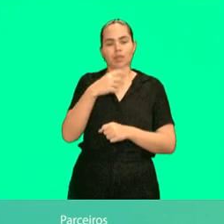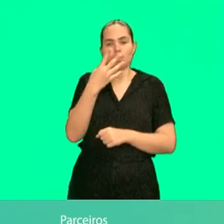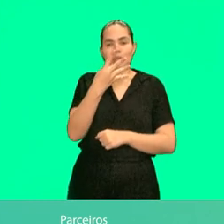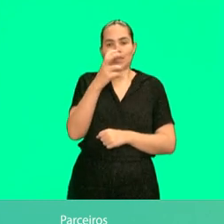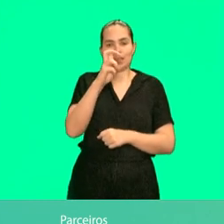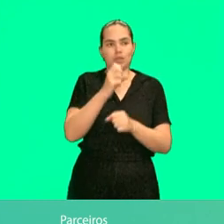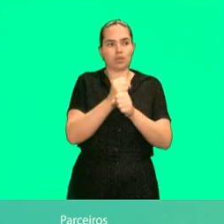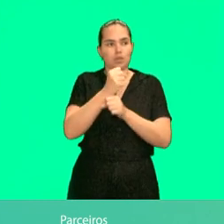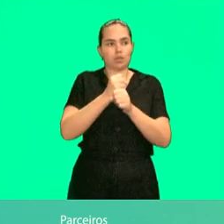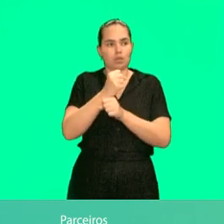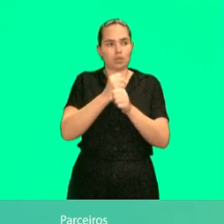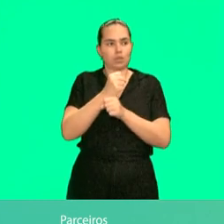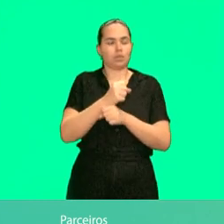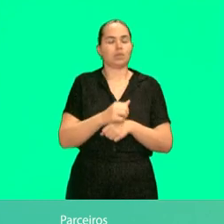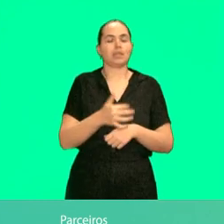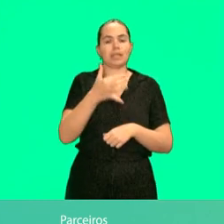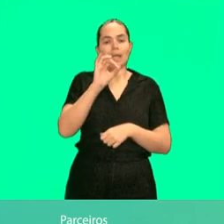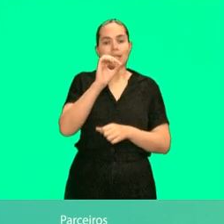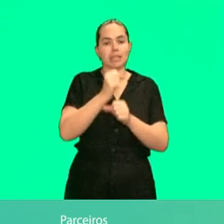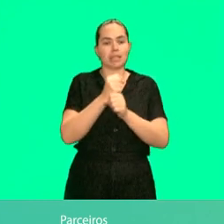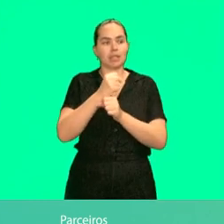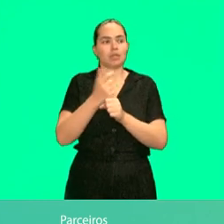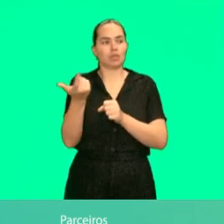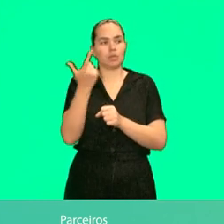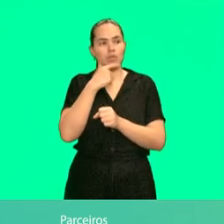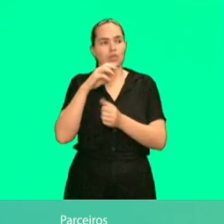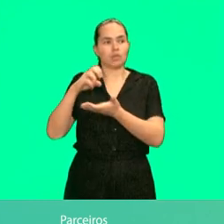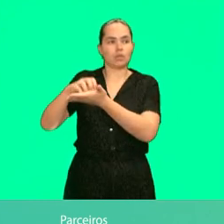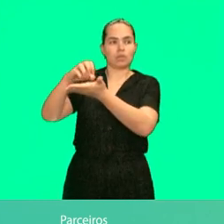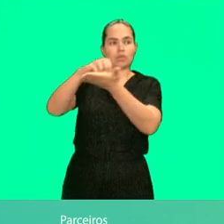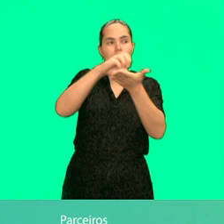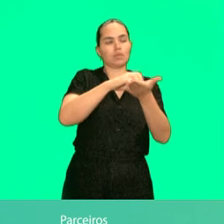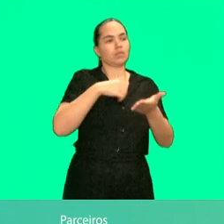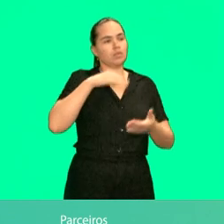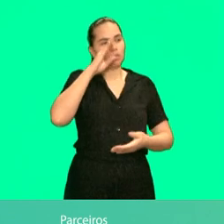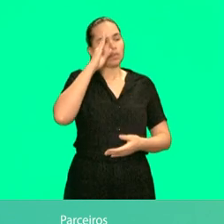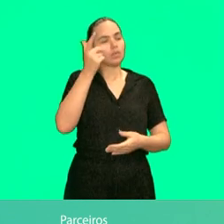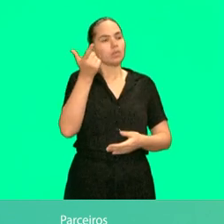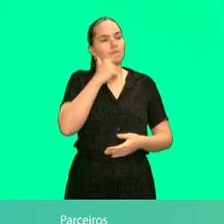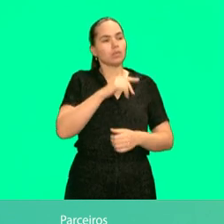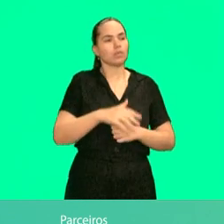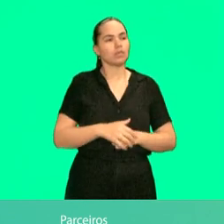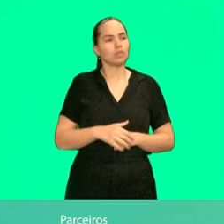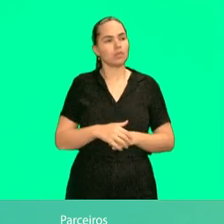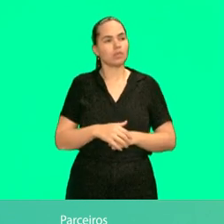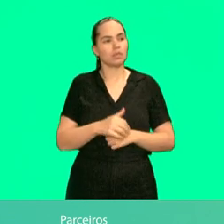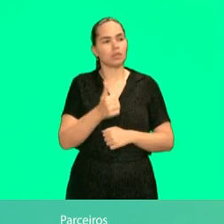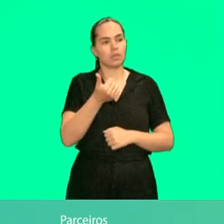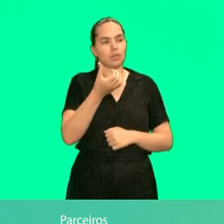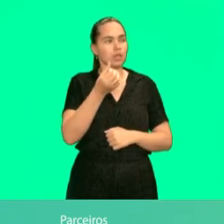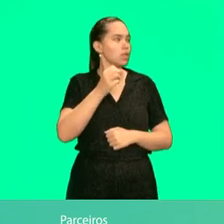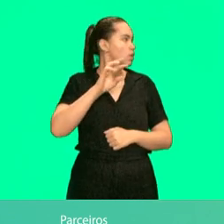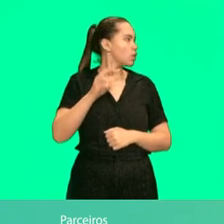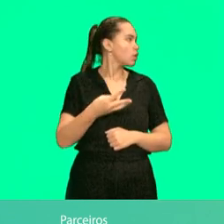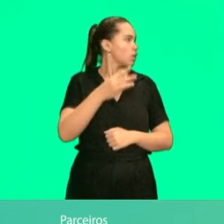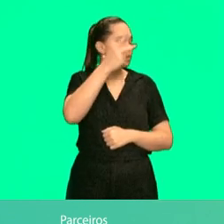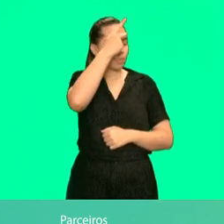it's concentrated investments in roughly $15 billion in the last 10